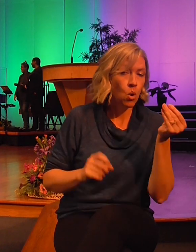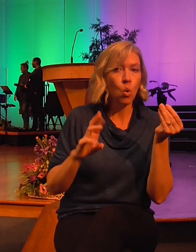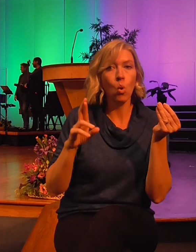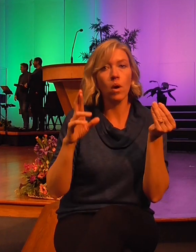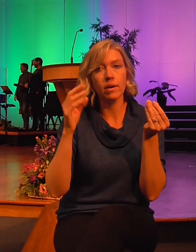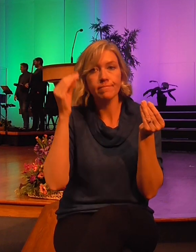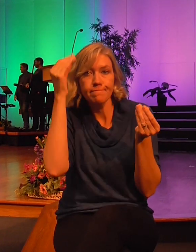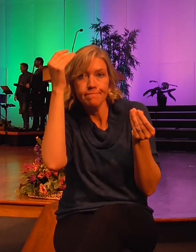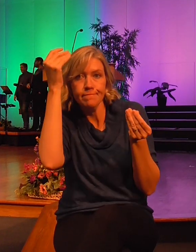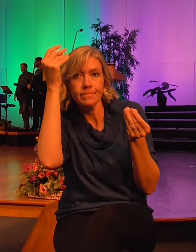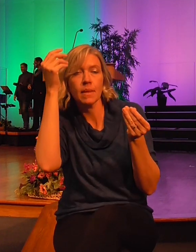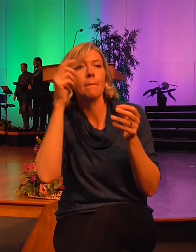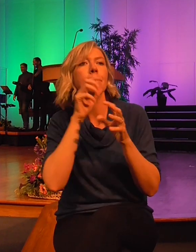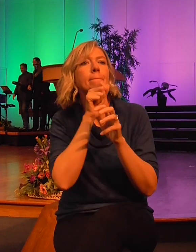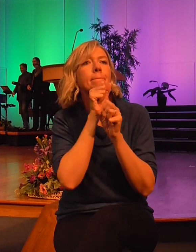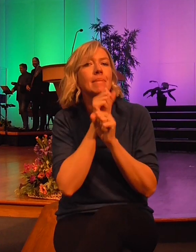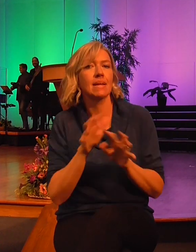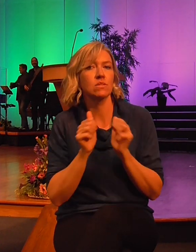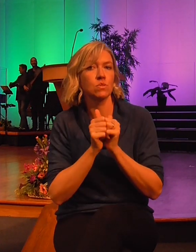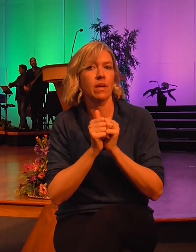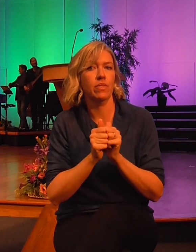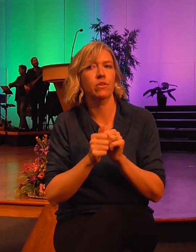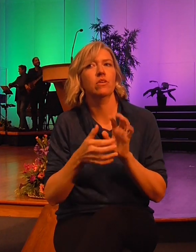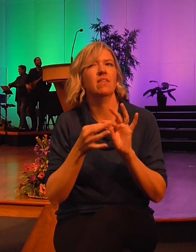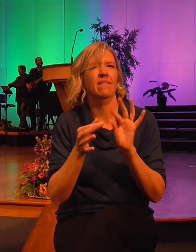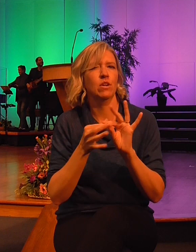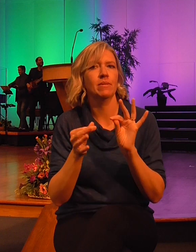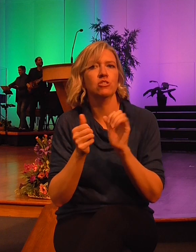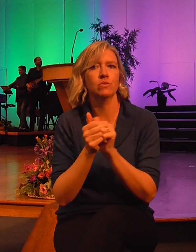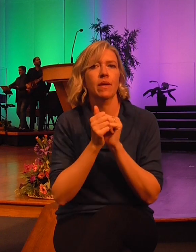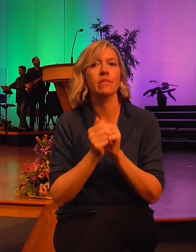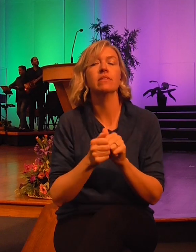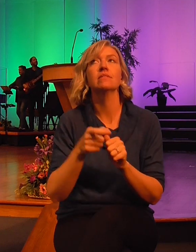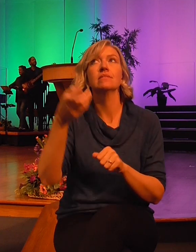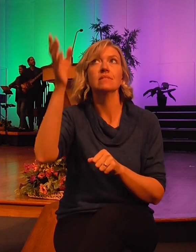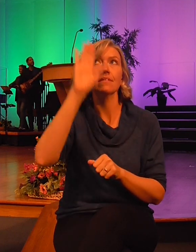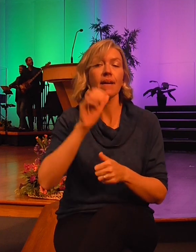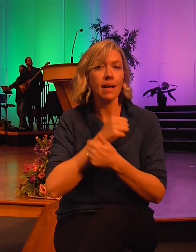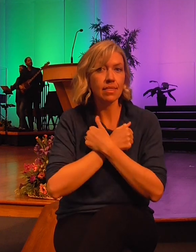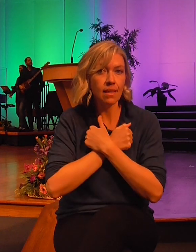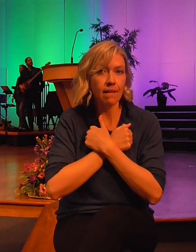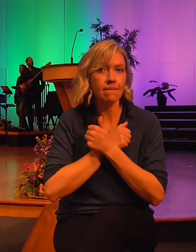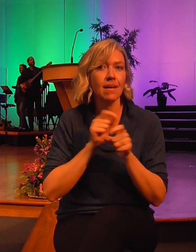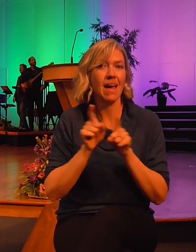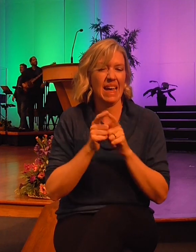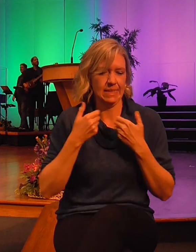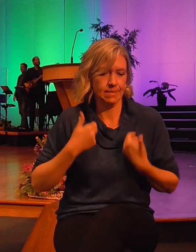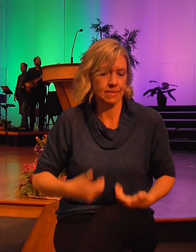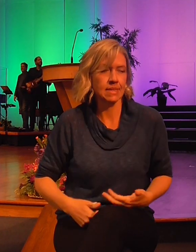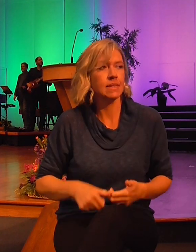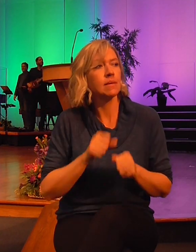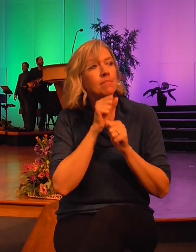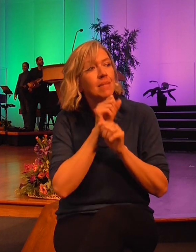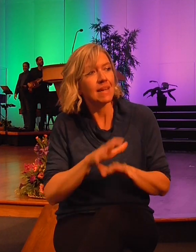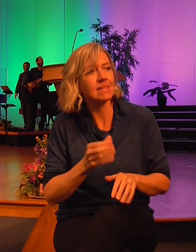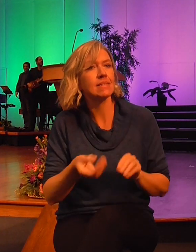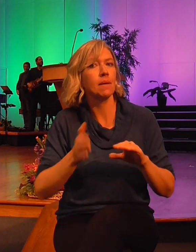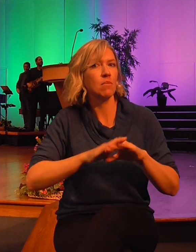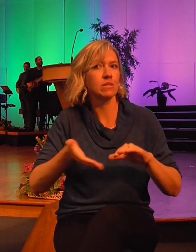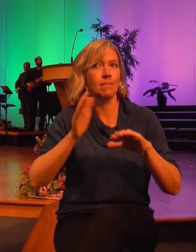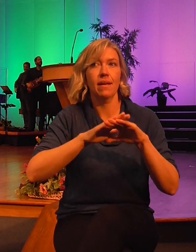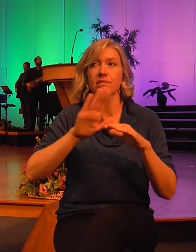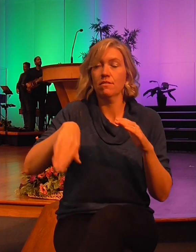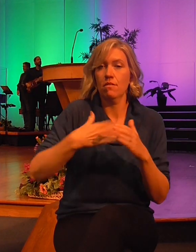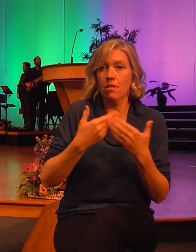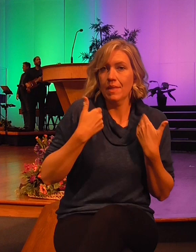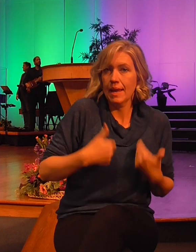all going to bless it together by saying our affirmation that goes like this. Divine love, as me, blesses and multiplies all